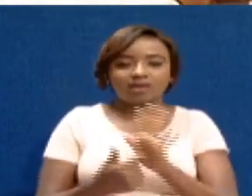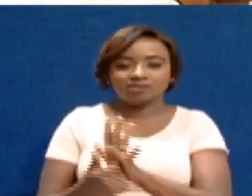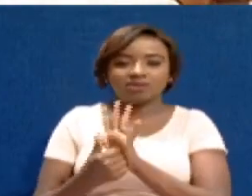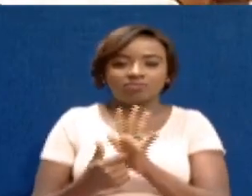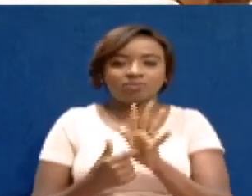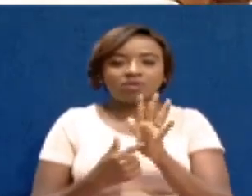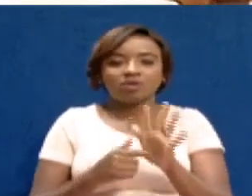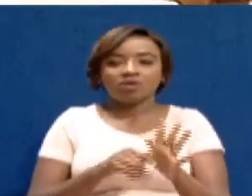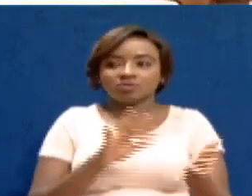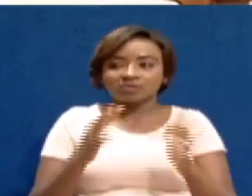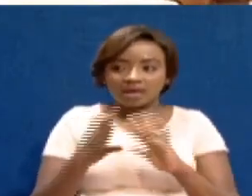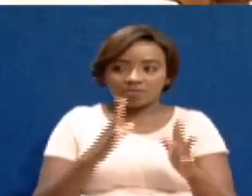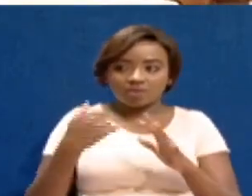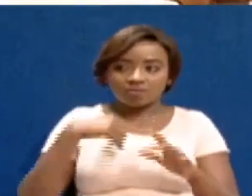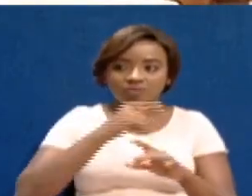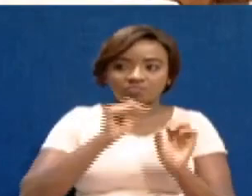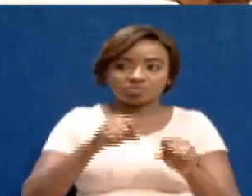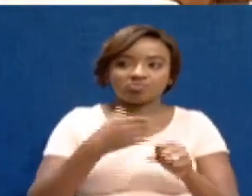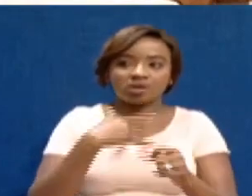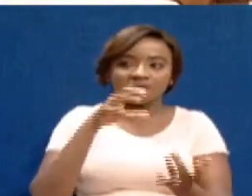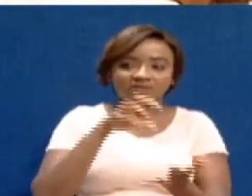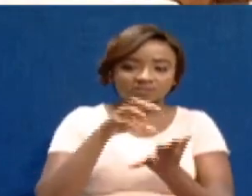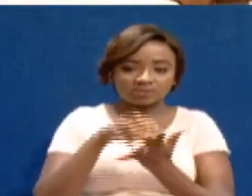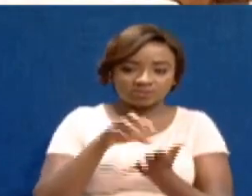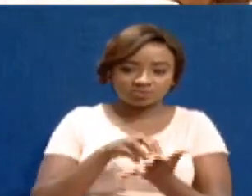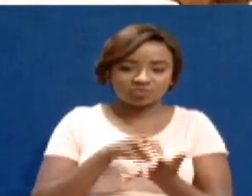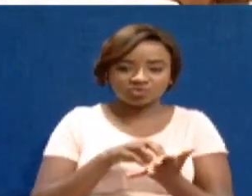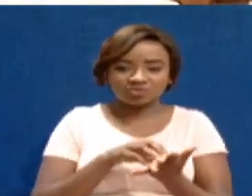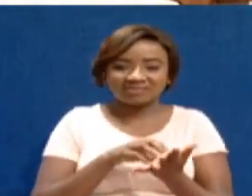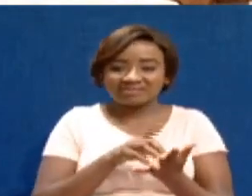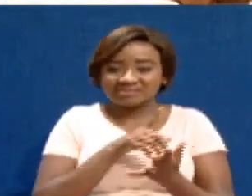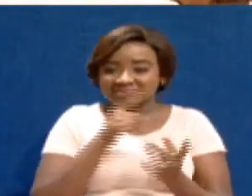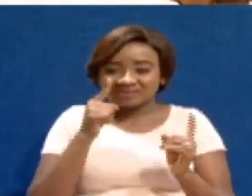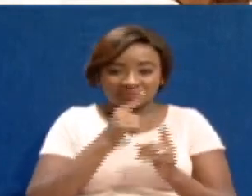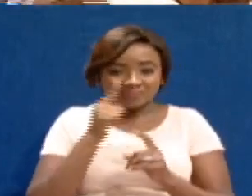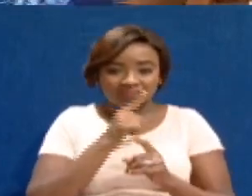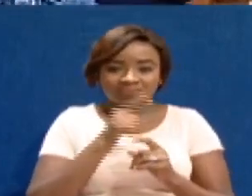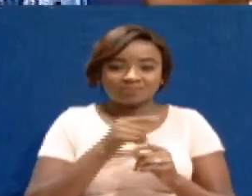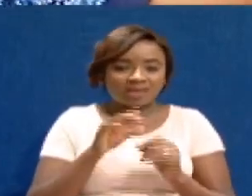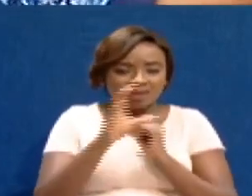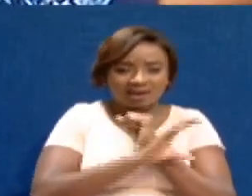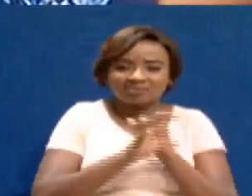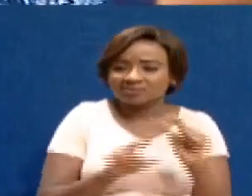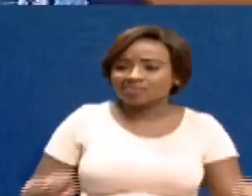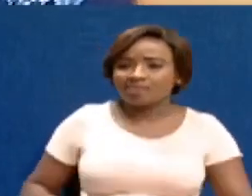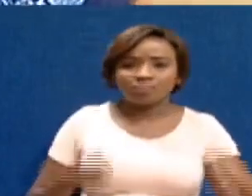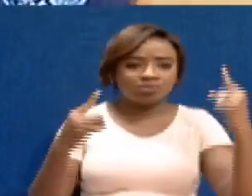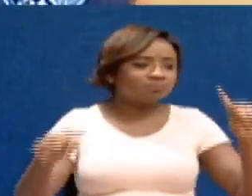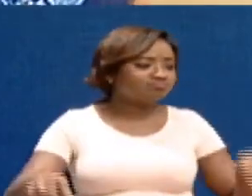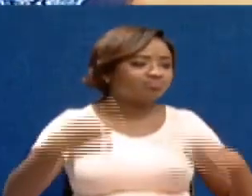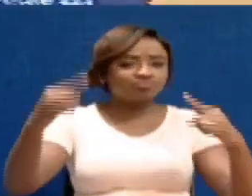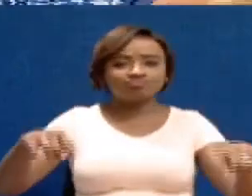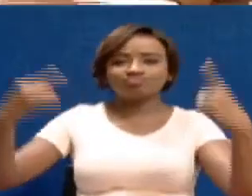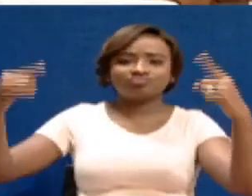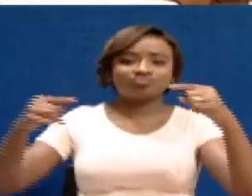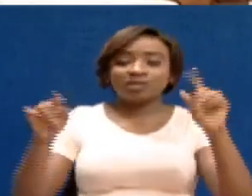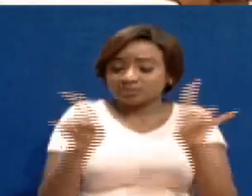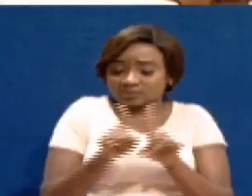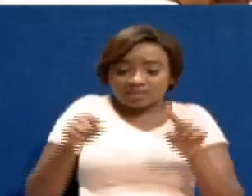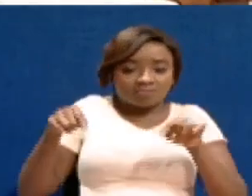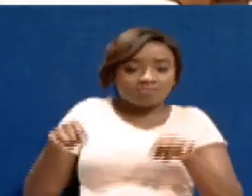to do? What are you going to do? I mean, it's a question. What are you going to do? Tomorrow it moves to the IABC and then onwards from there. What are you going to do? I